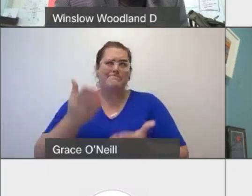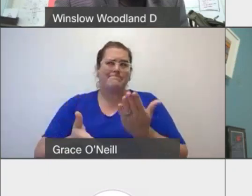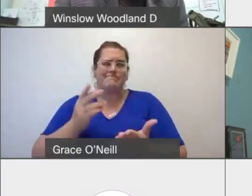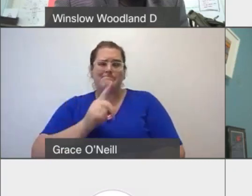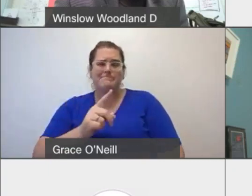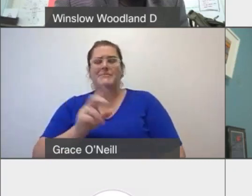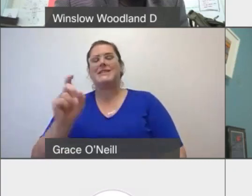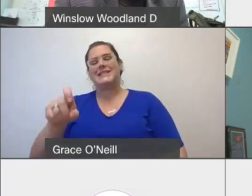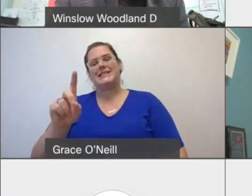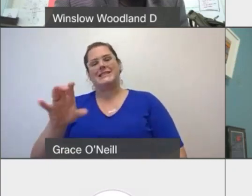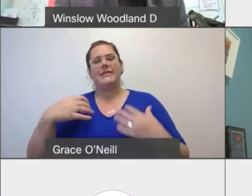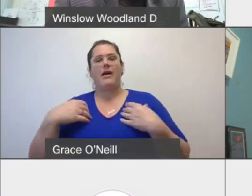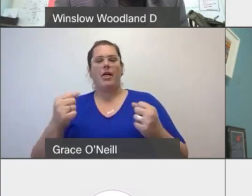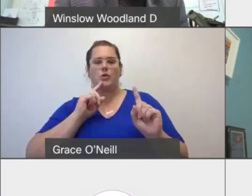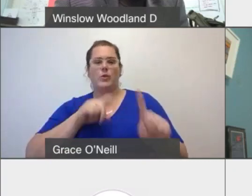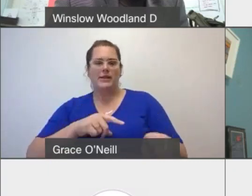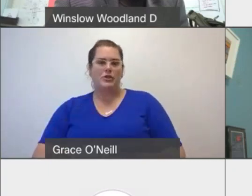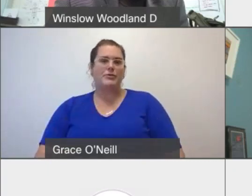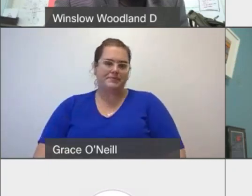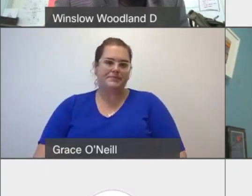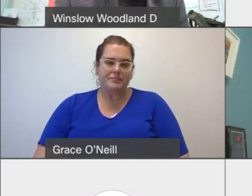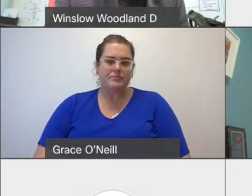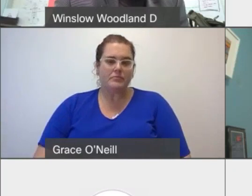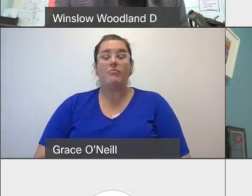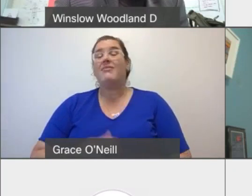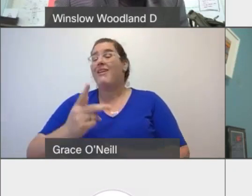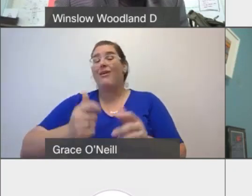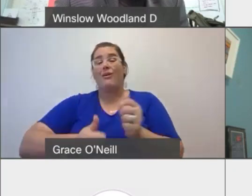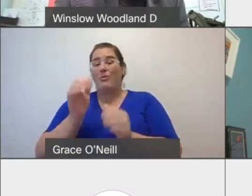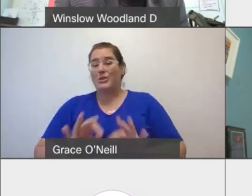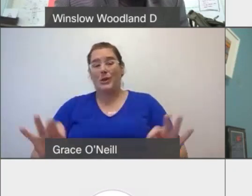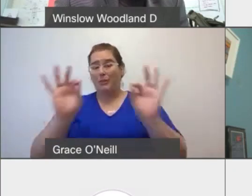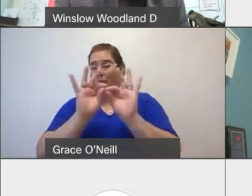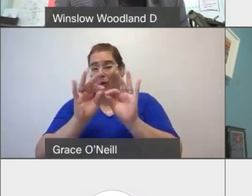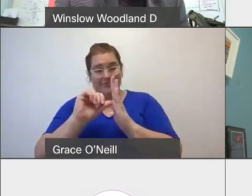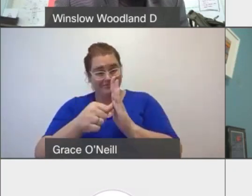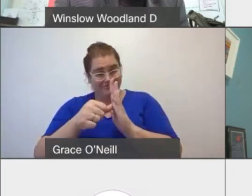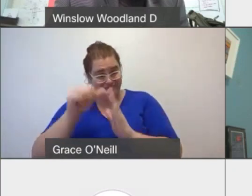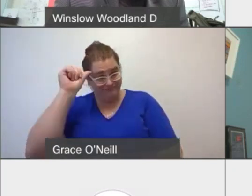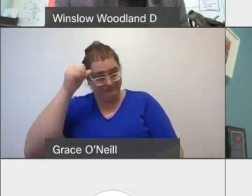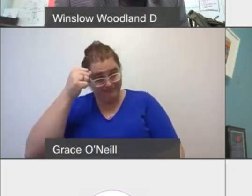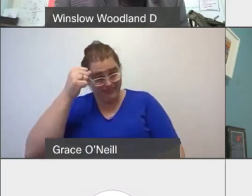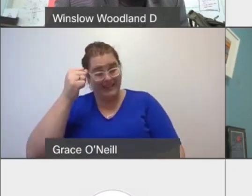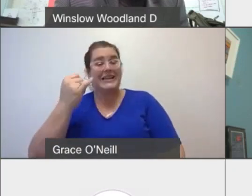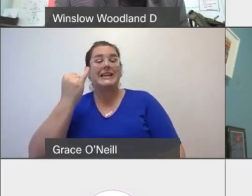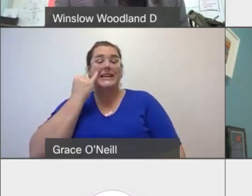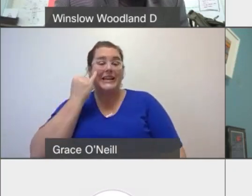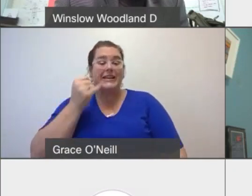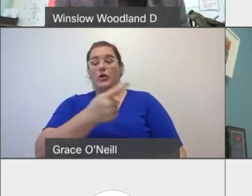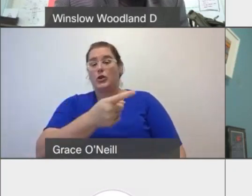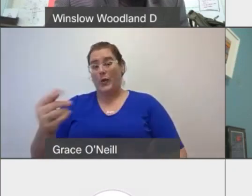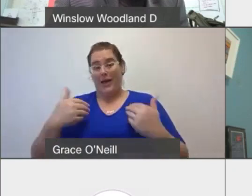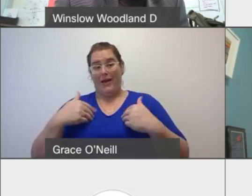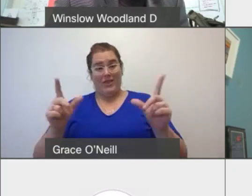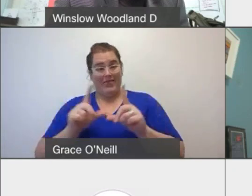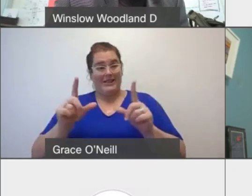The most important, because I can tell you in terms of what we will be reviewing, is that if you have a licensed person,